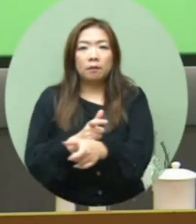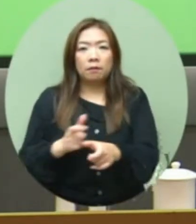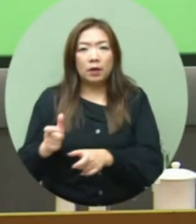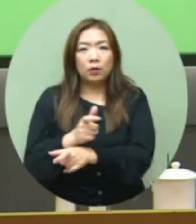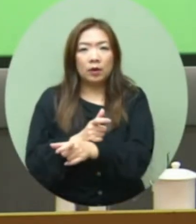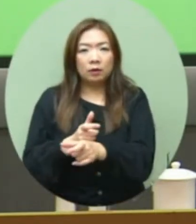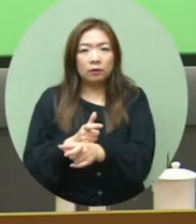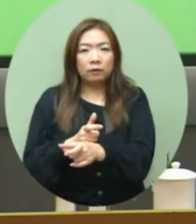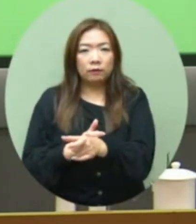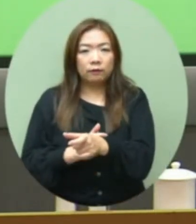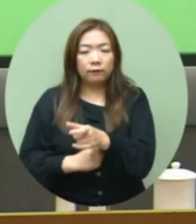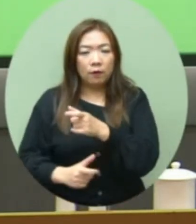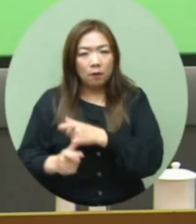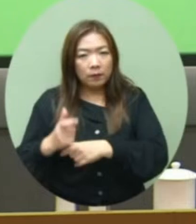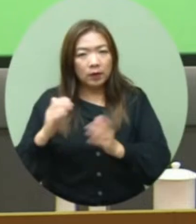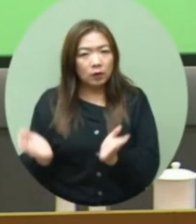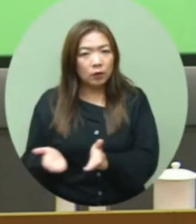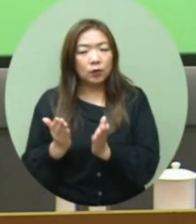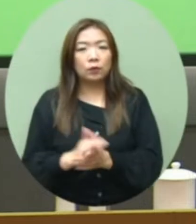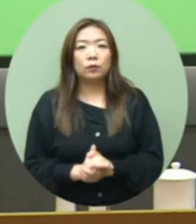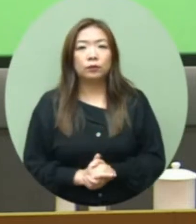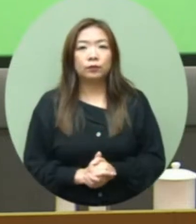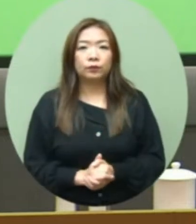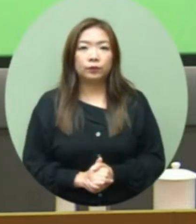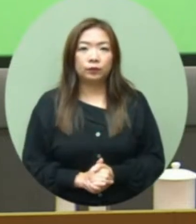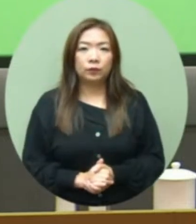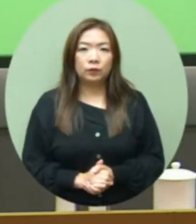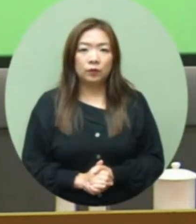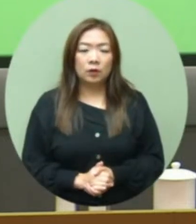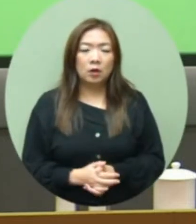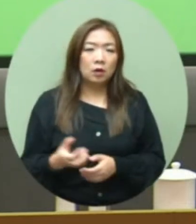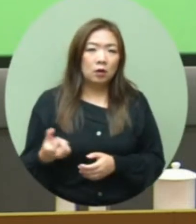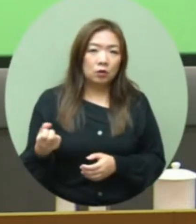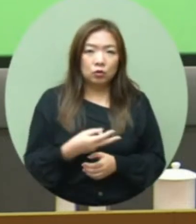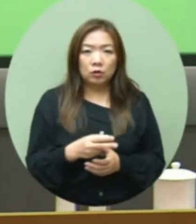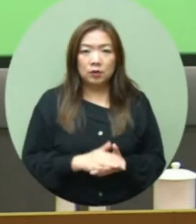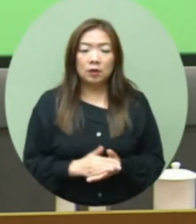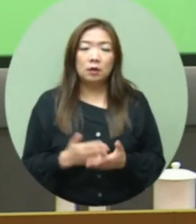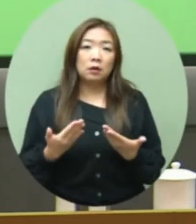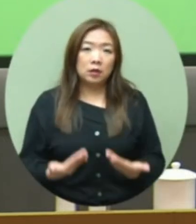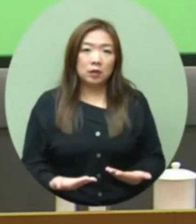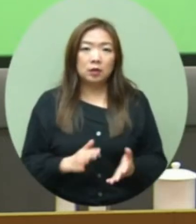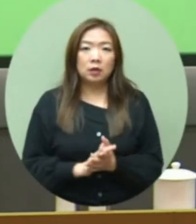considerations in public health and promotion of trade.